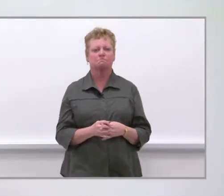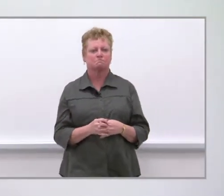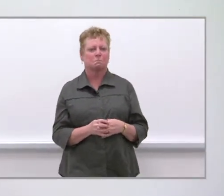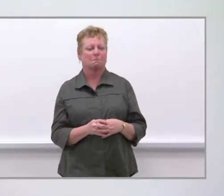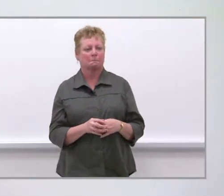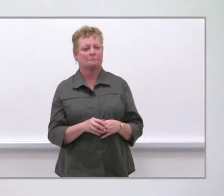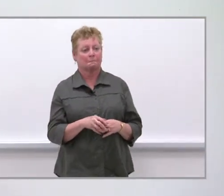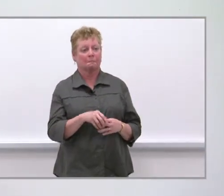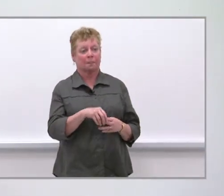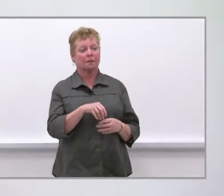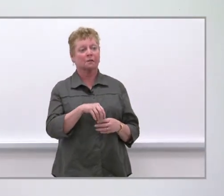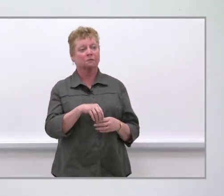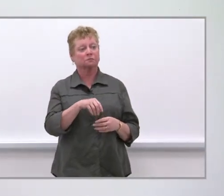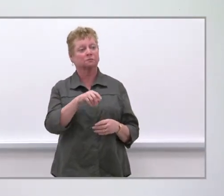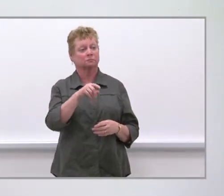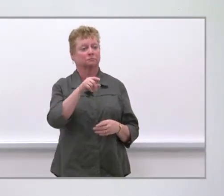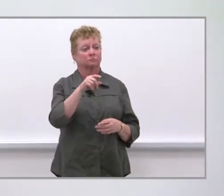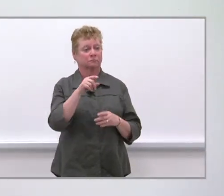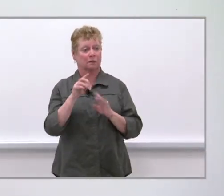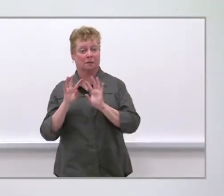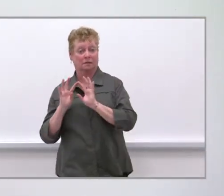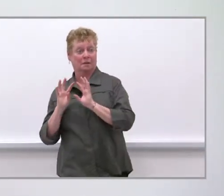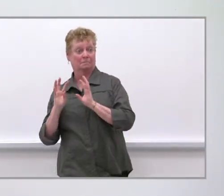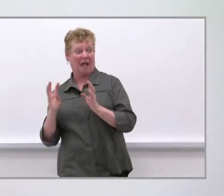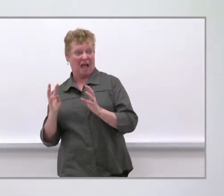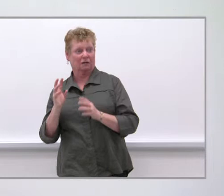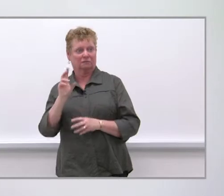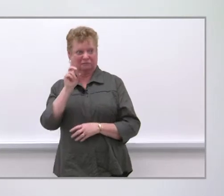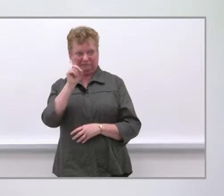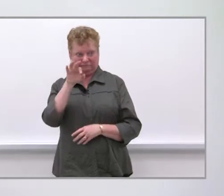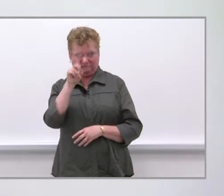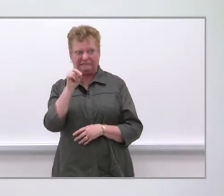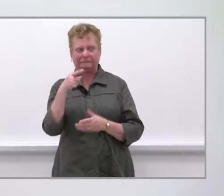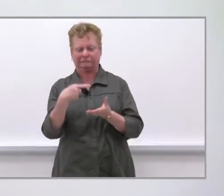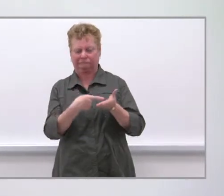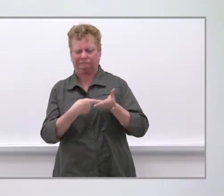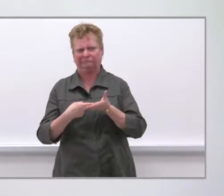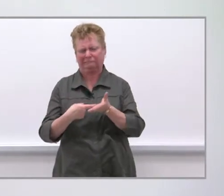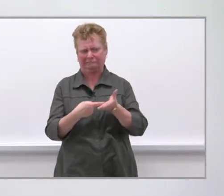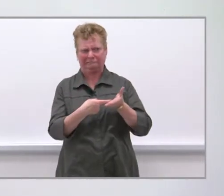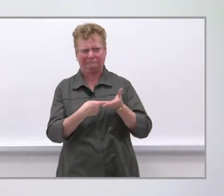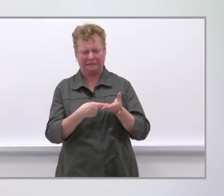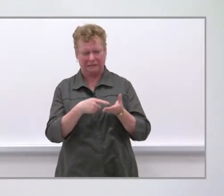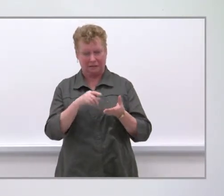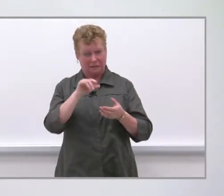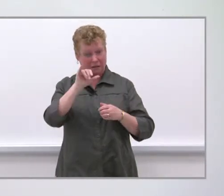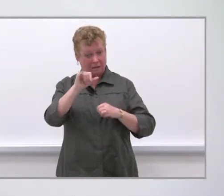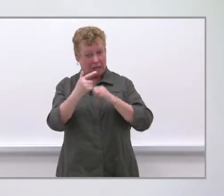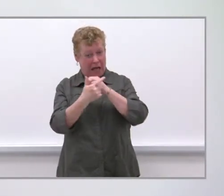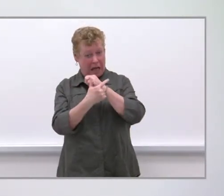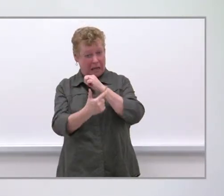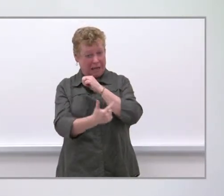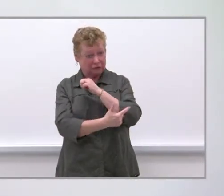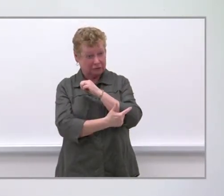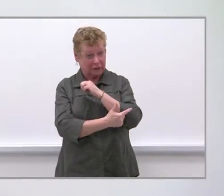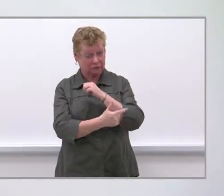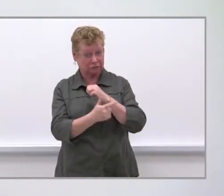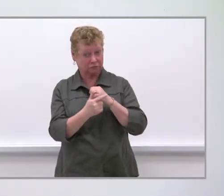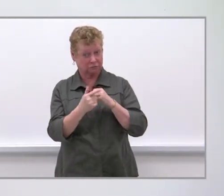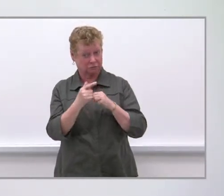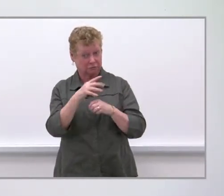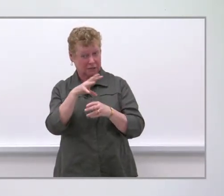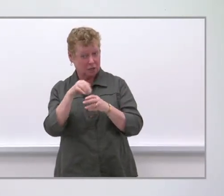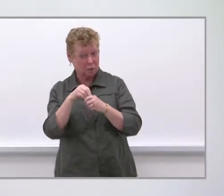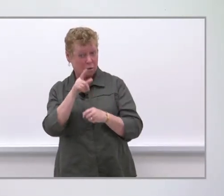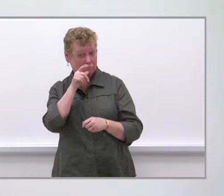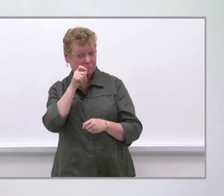discussion about by the panel about, you know, well, does this legislation also include private